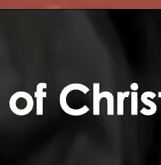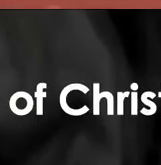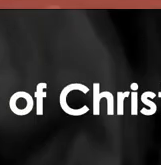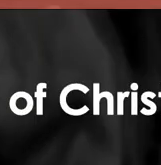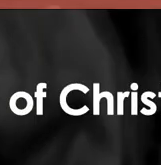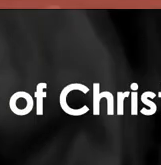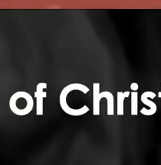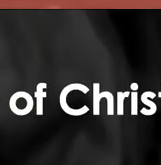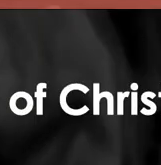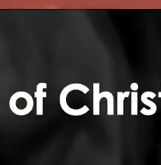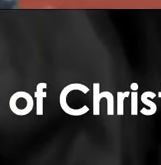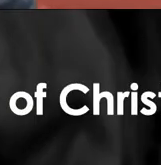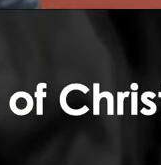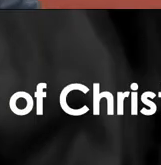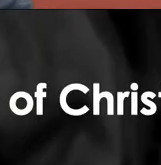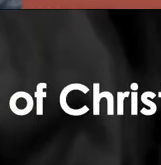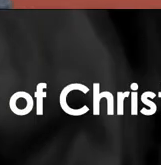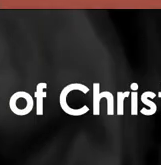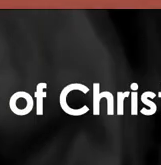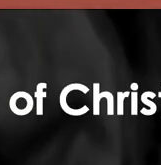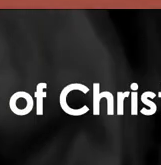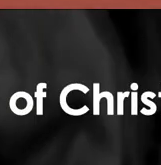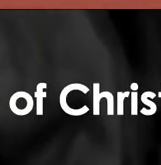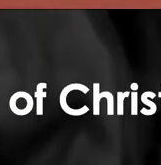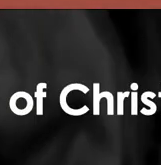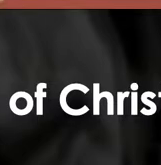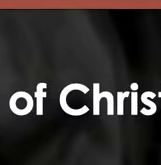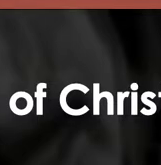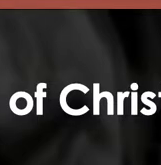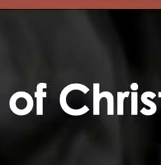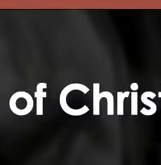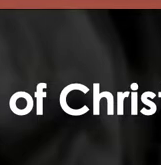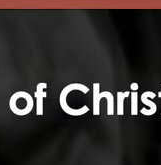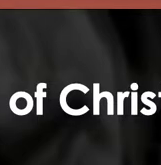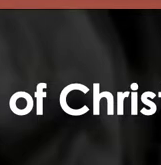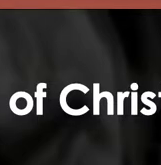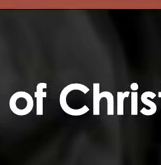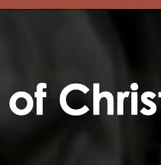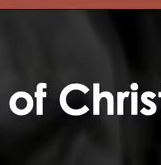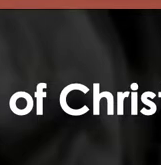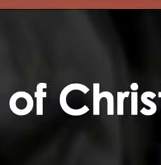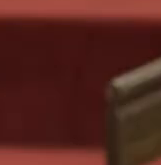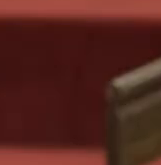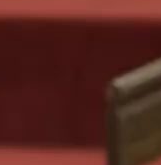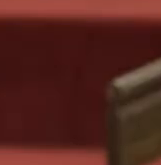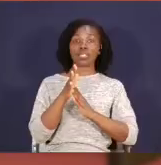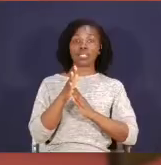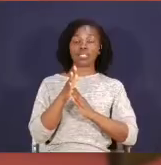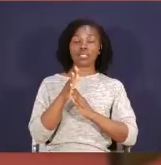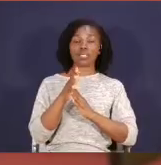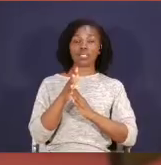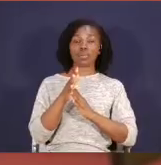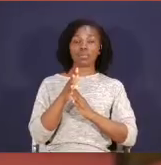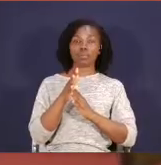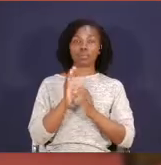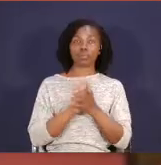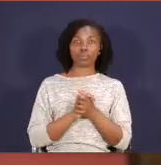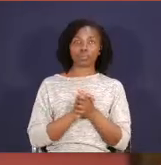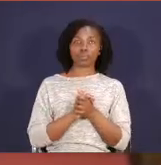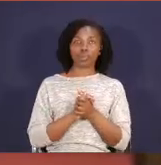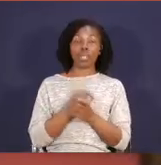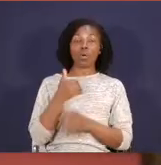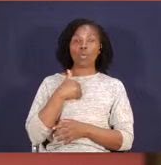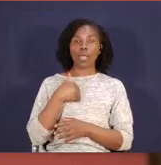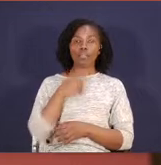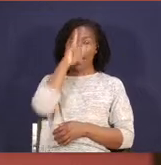imitate Christ. Jesus gave his all. And Deacon Wairago, leading us in the Lord's Prayer, reminded us that. And there's